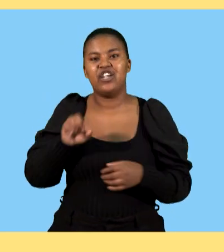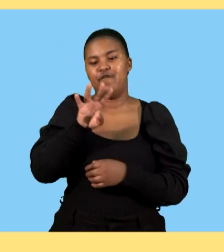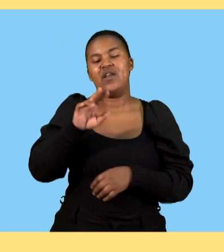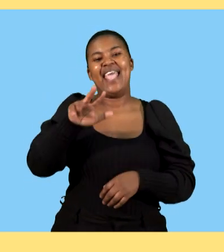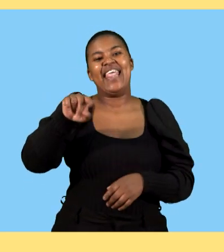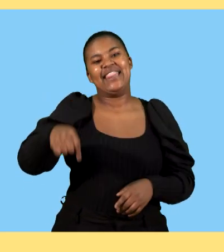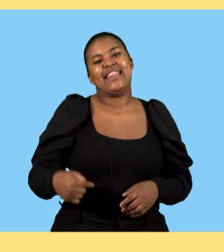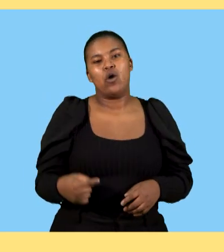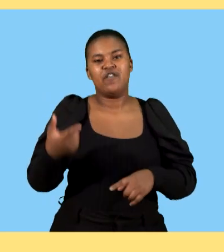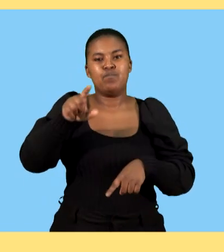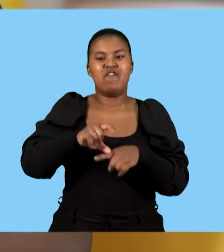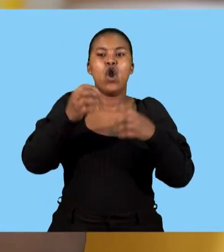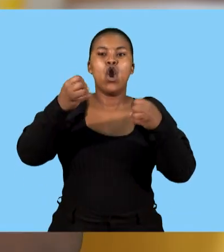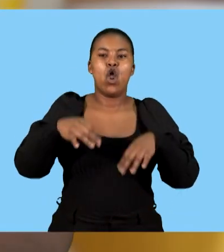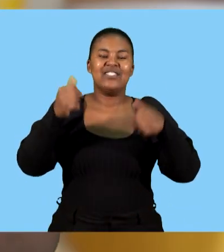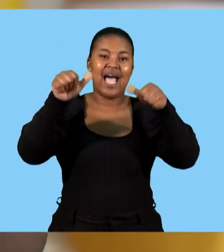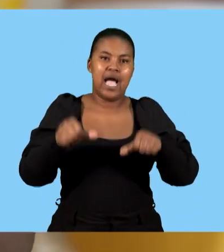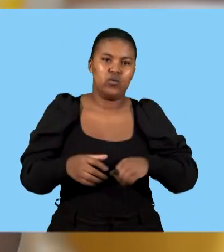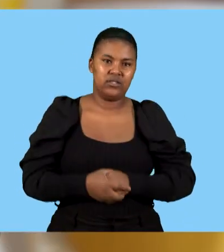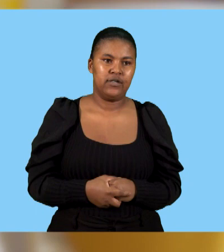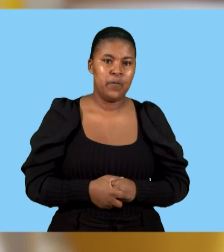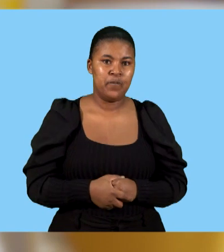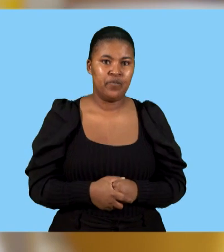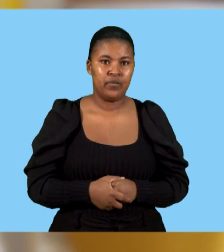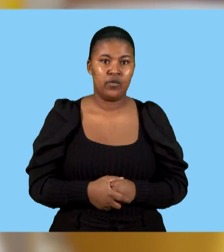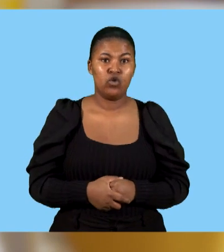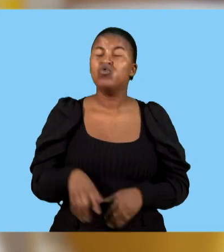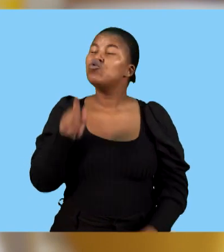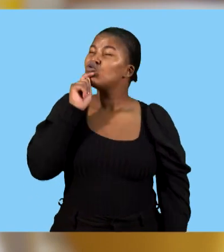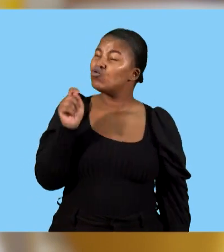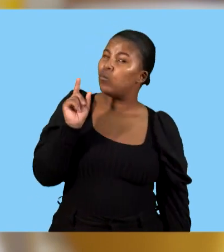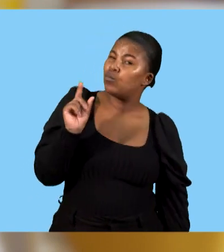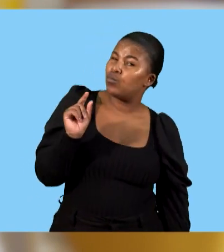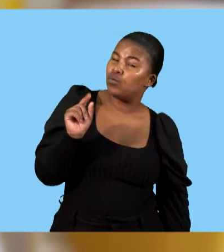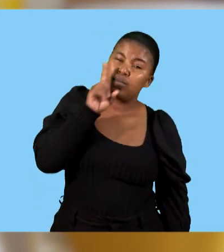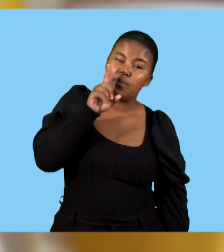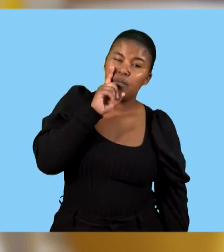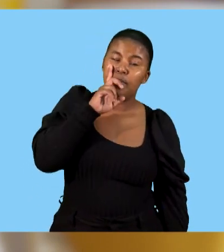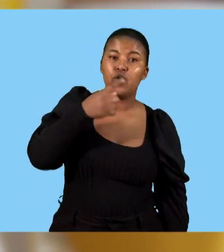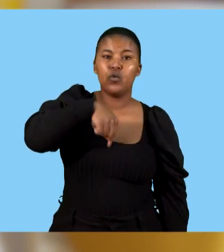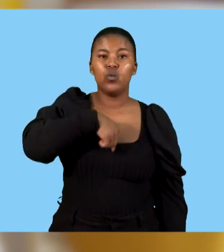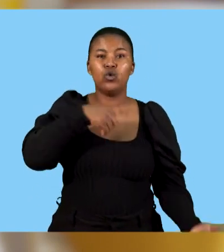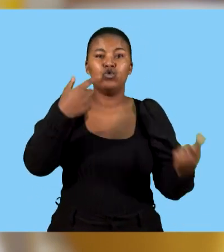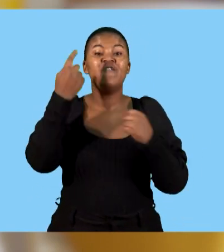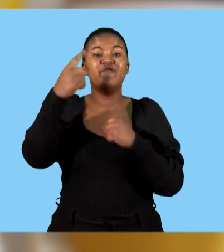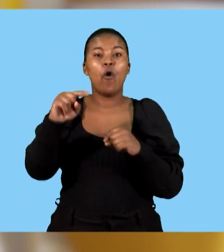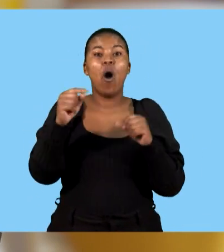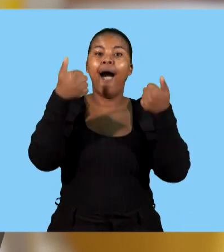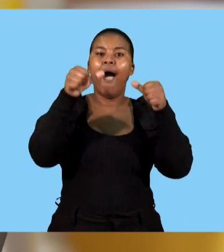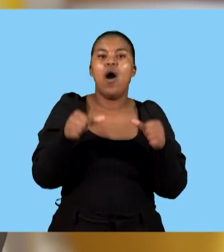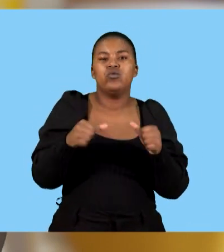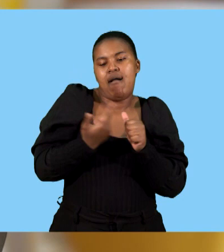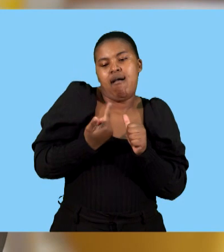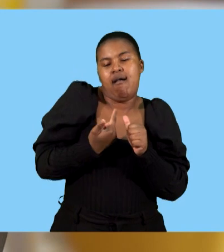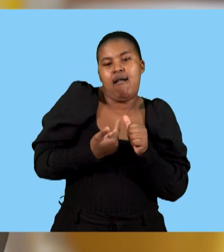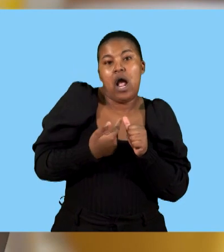loss account. It becomes interesting then when we come to the accounting equation. I would